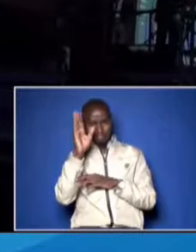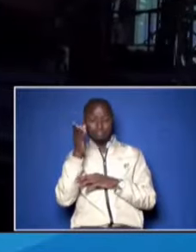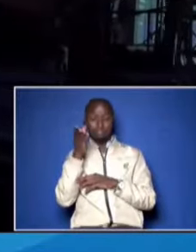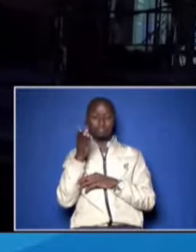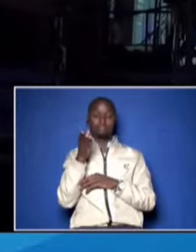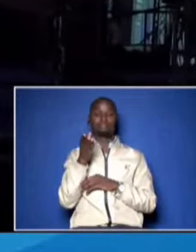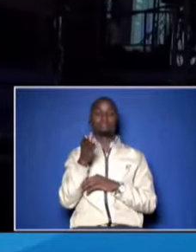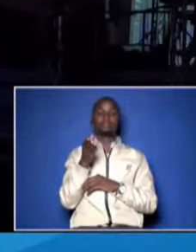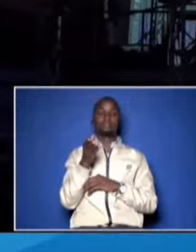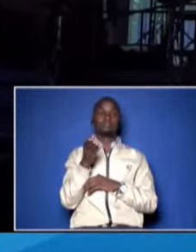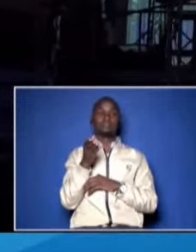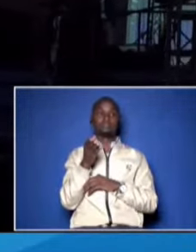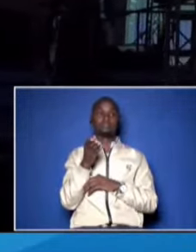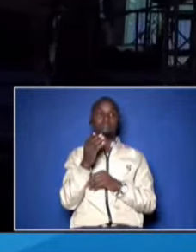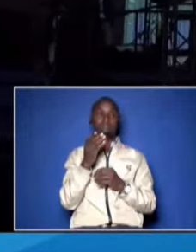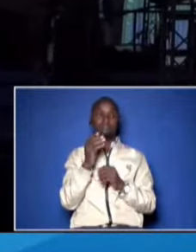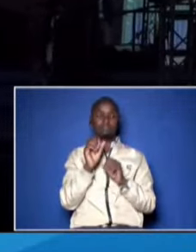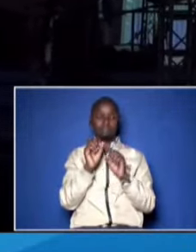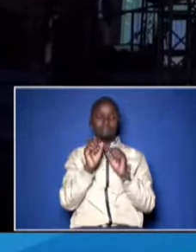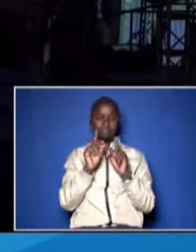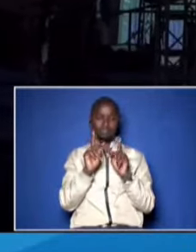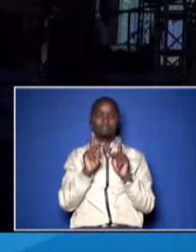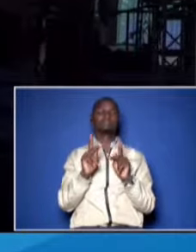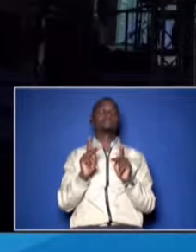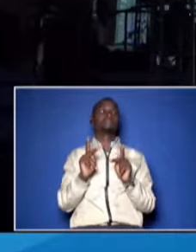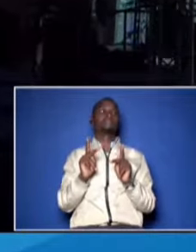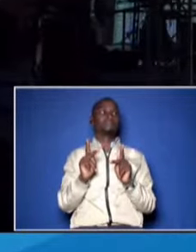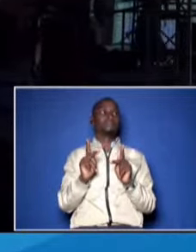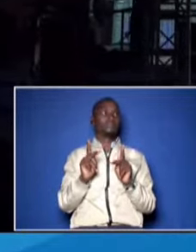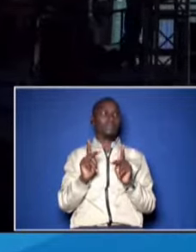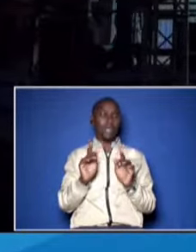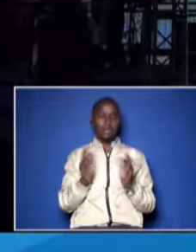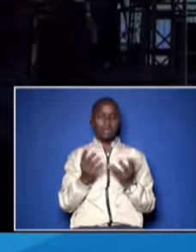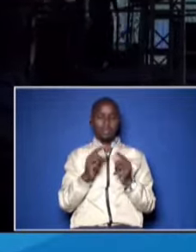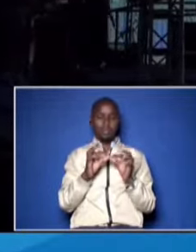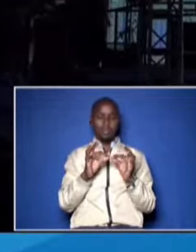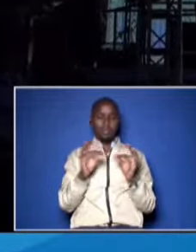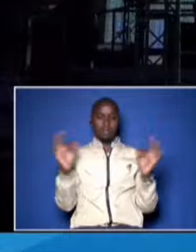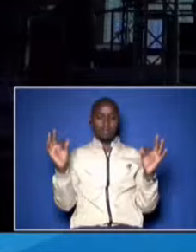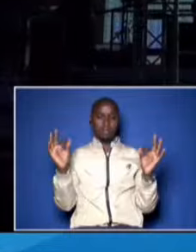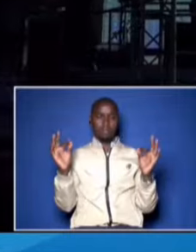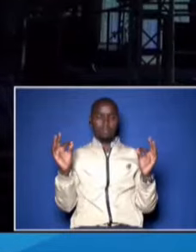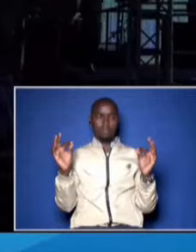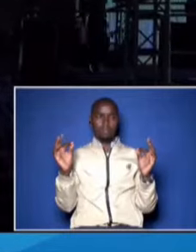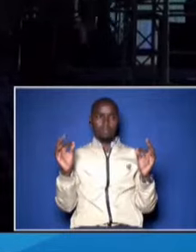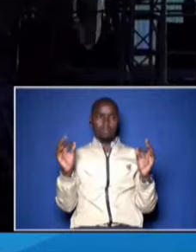wave all right okay how long before they fix